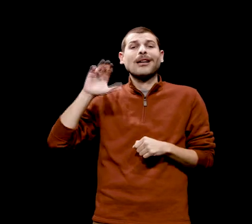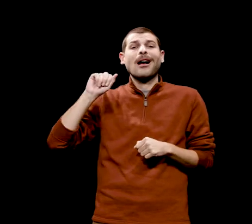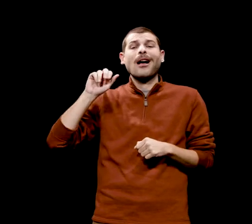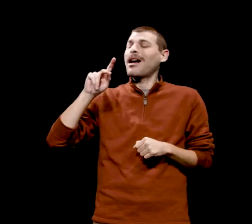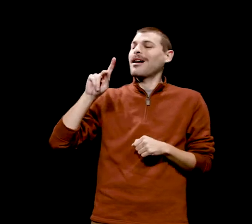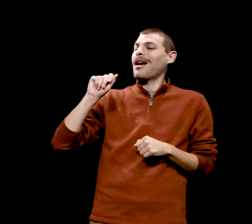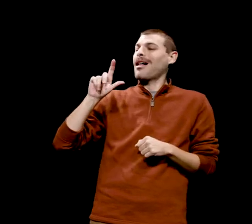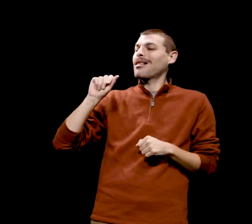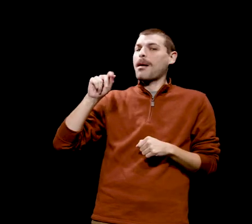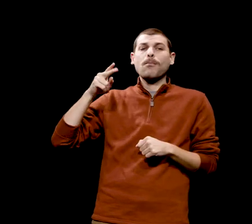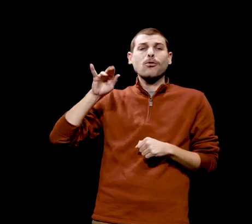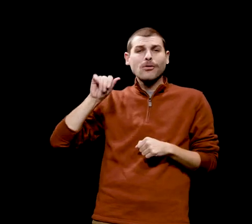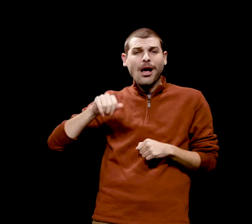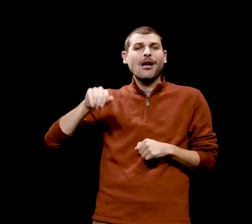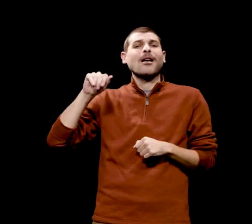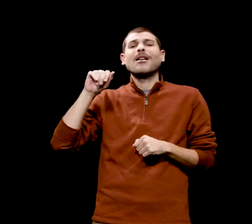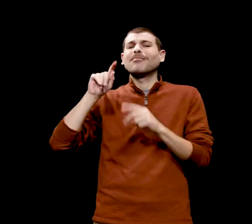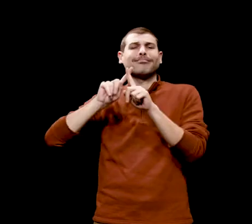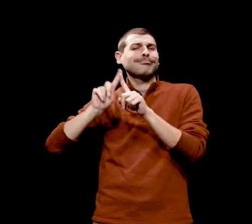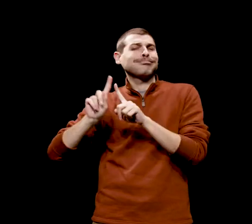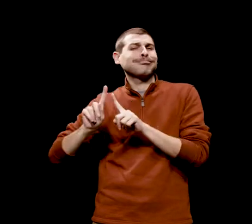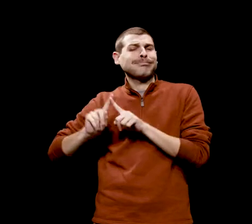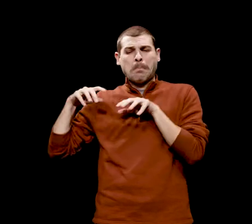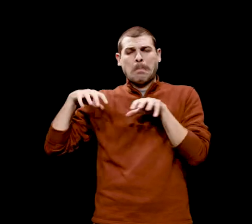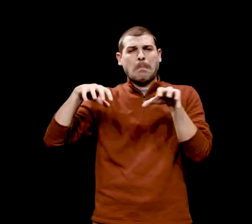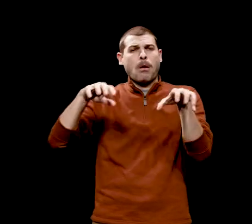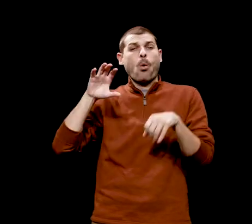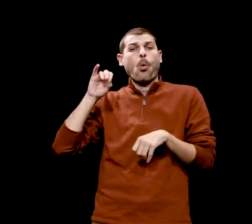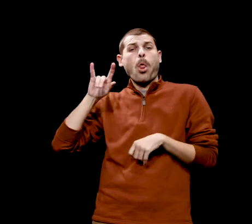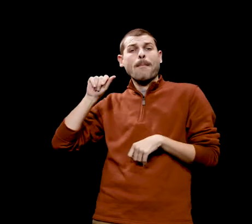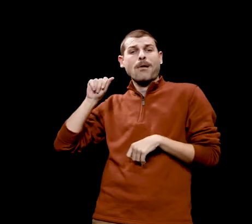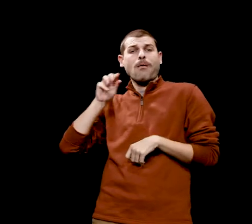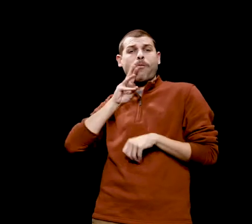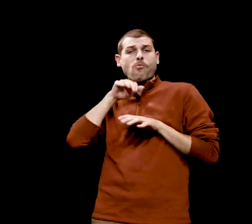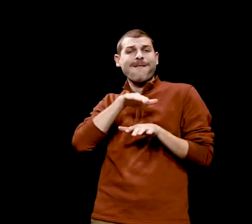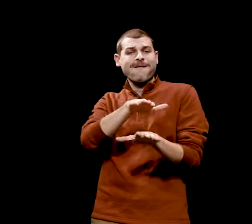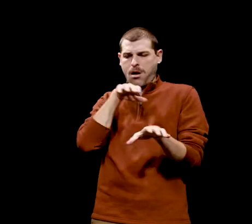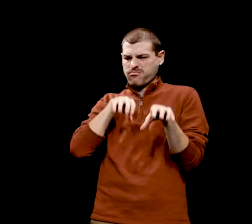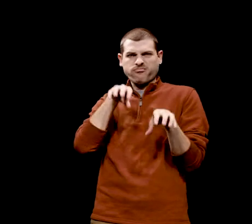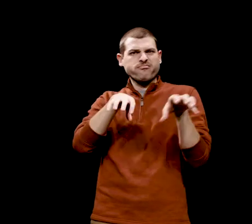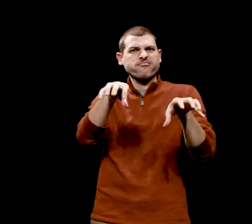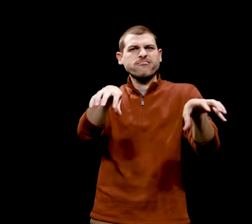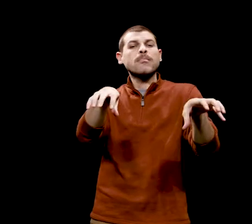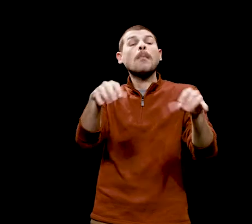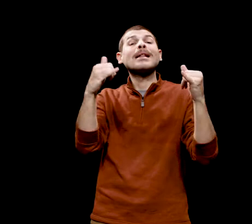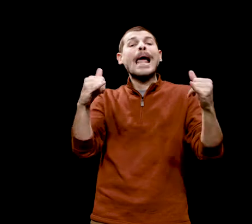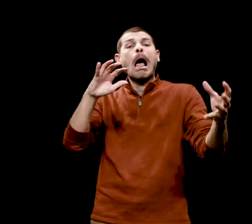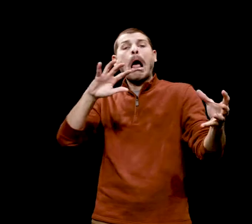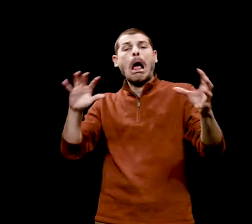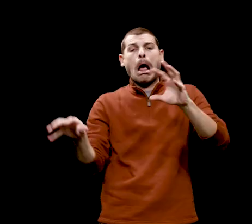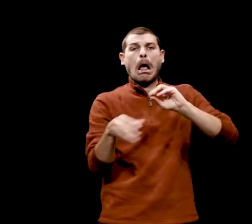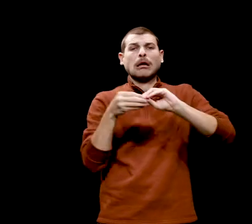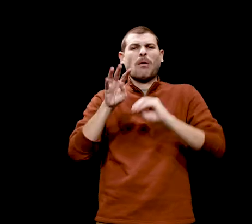Malala, and many other tribes who made their home along the Columbian River, which is now home to a vibrant Native community representing over